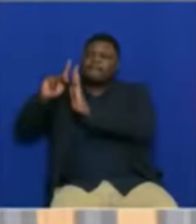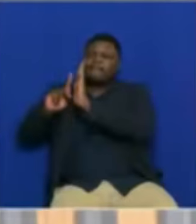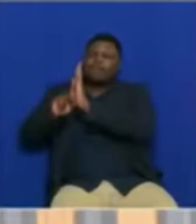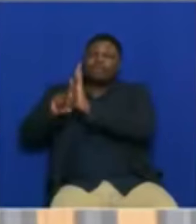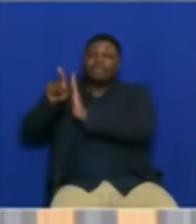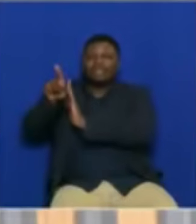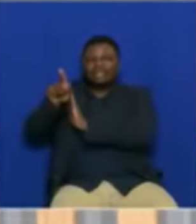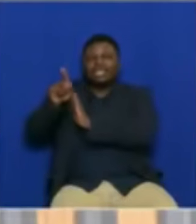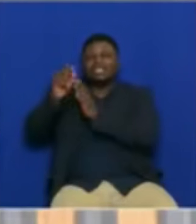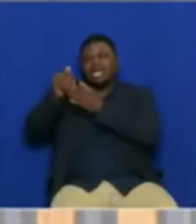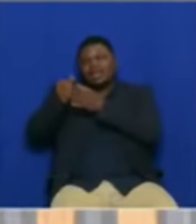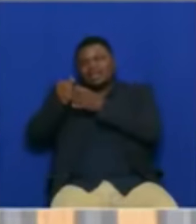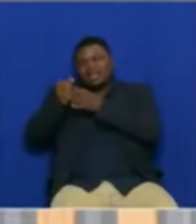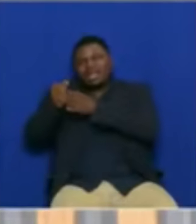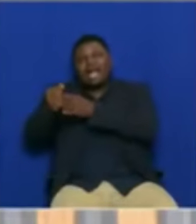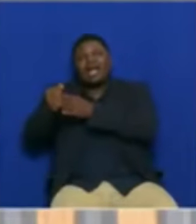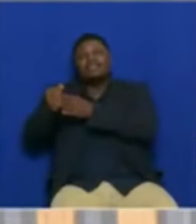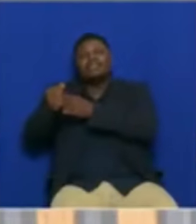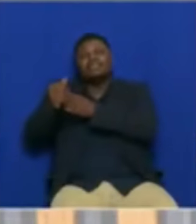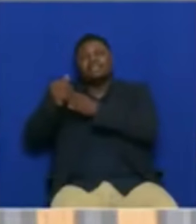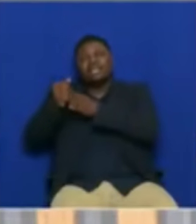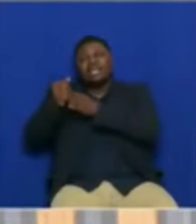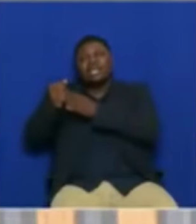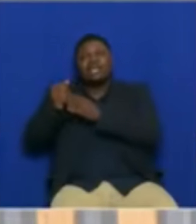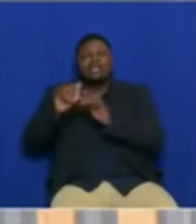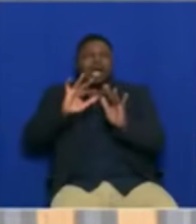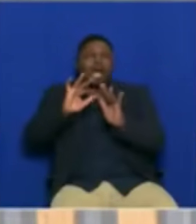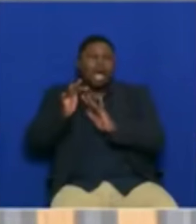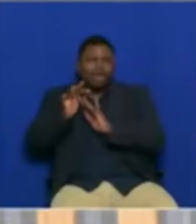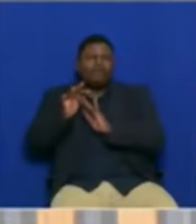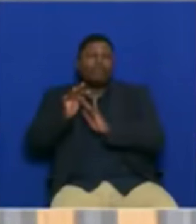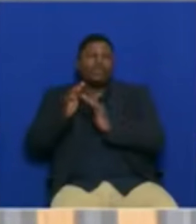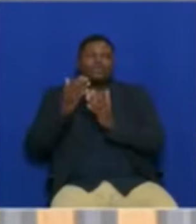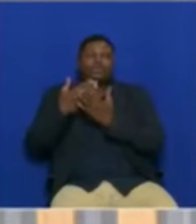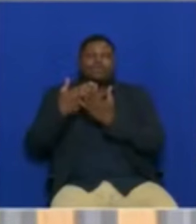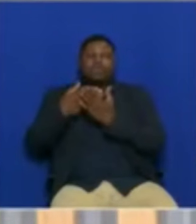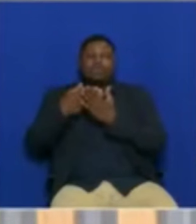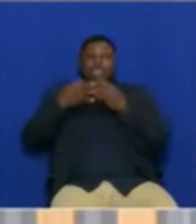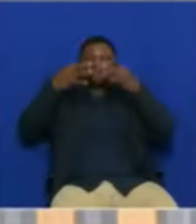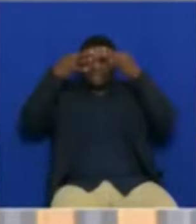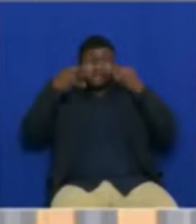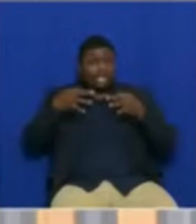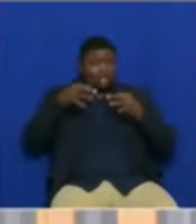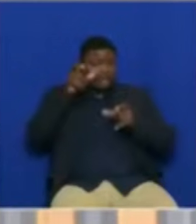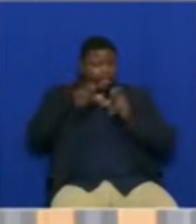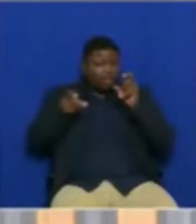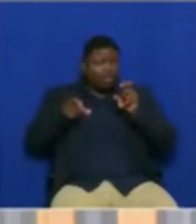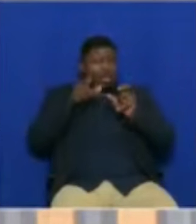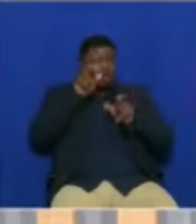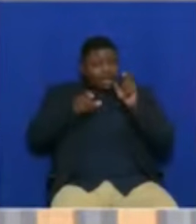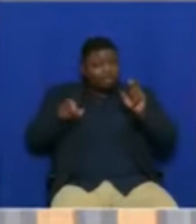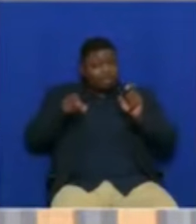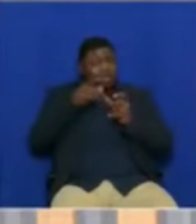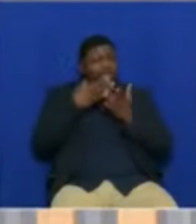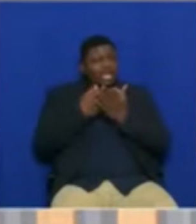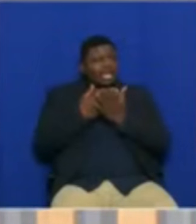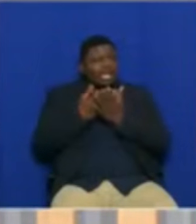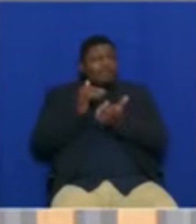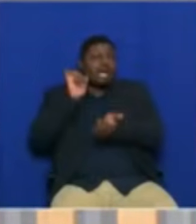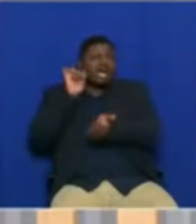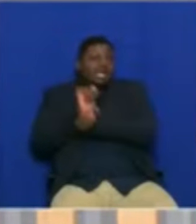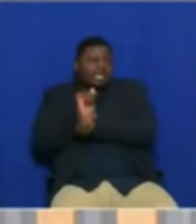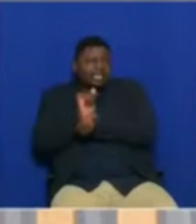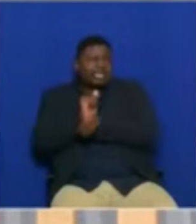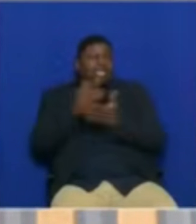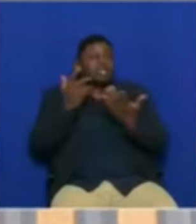you exercise the discretion to arrest, to summon, because we know in some cases you've summoned. The most